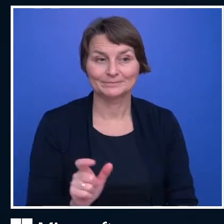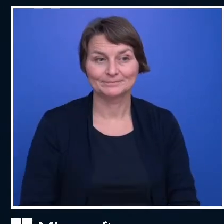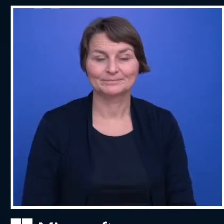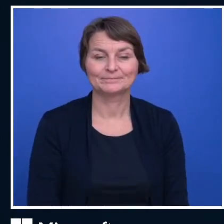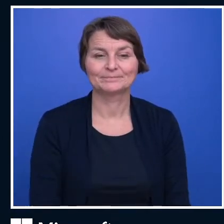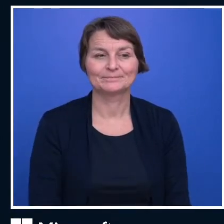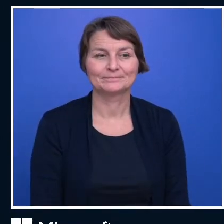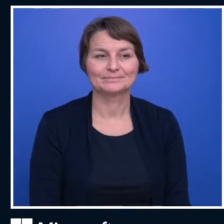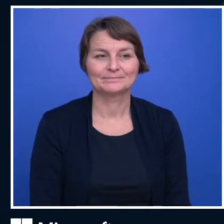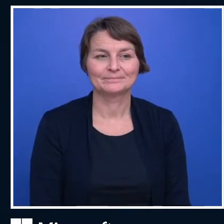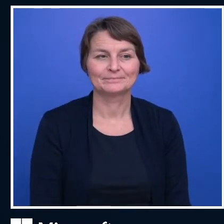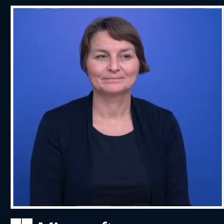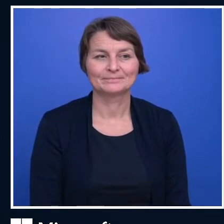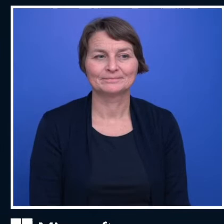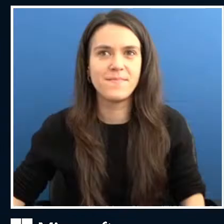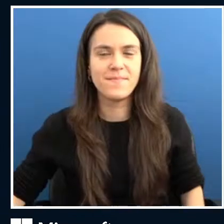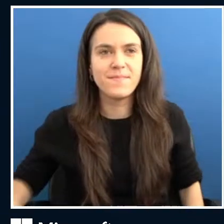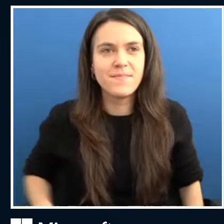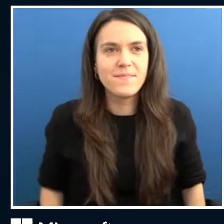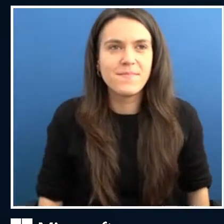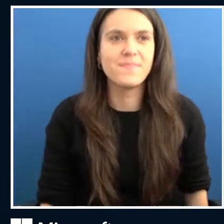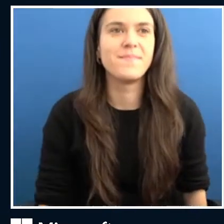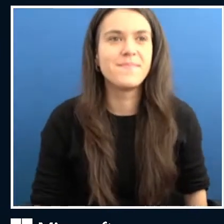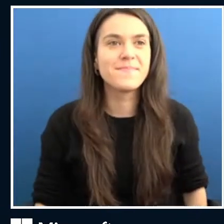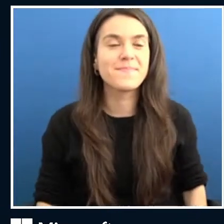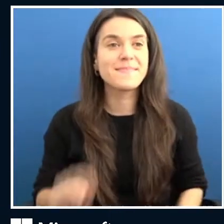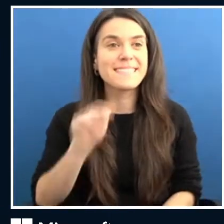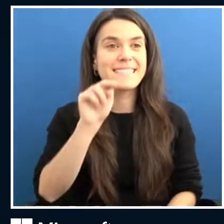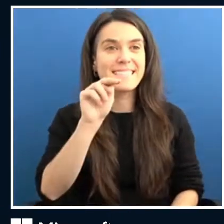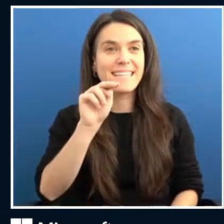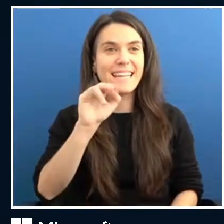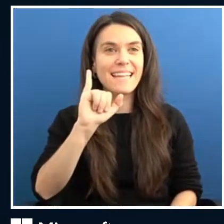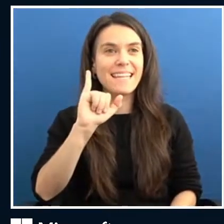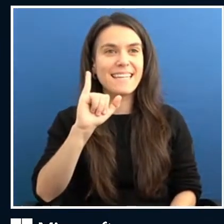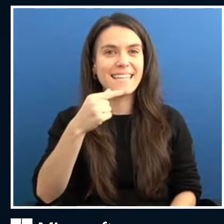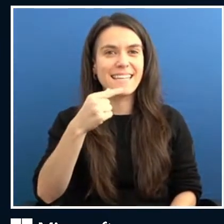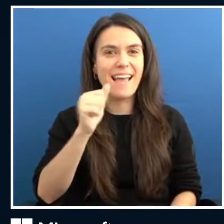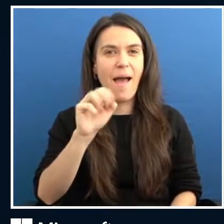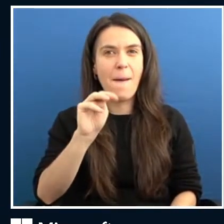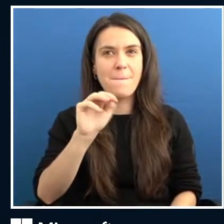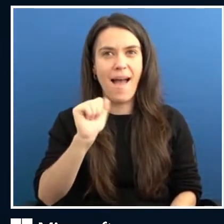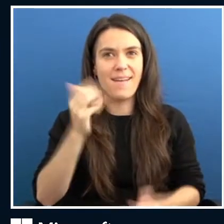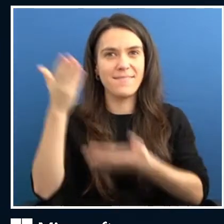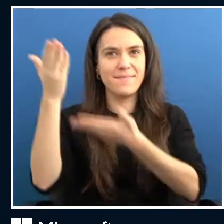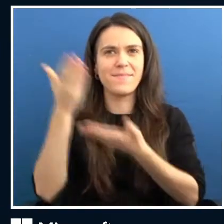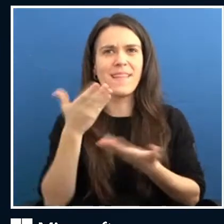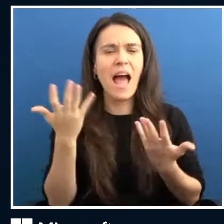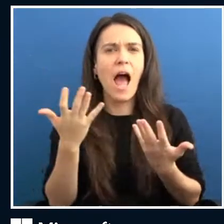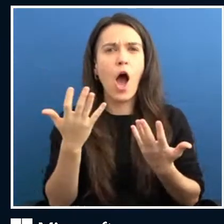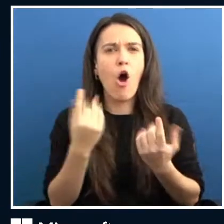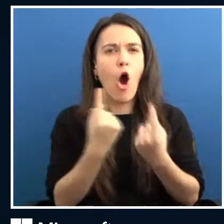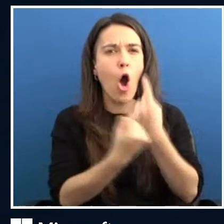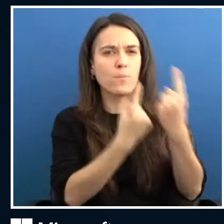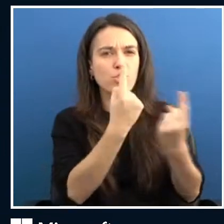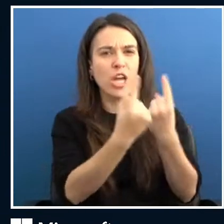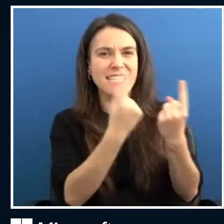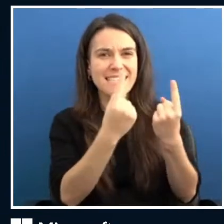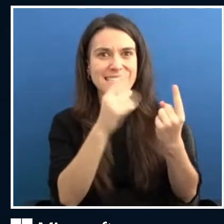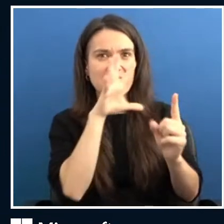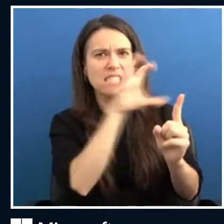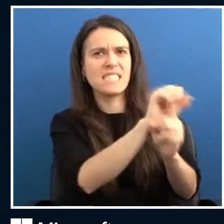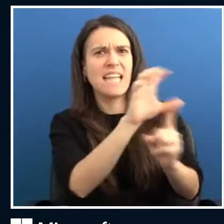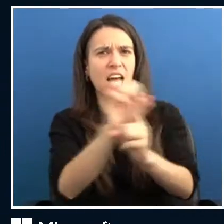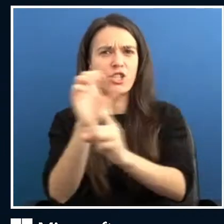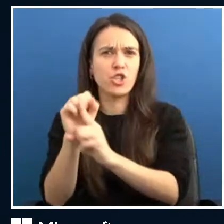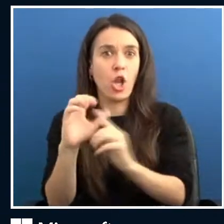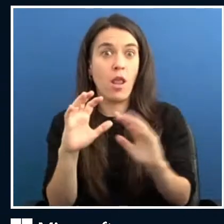So Nigama will tell us about how to train object detection models on TensorFlow. She is